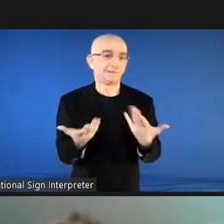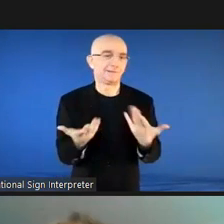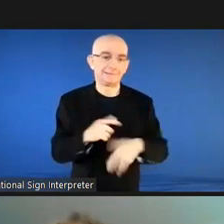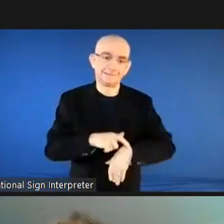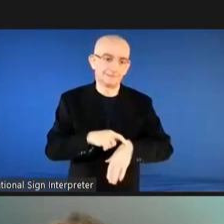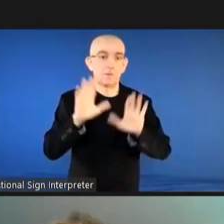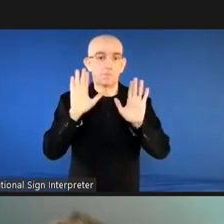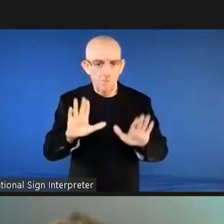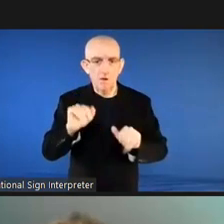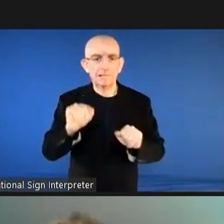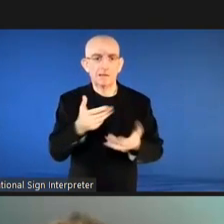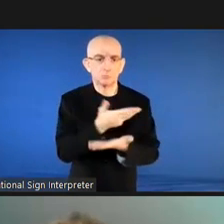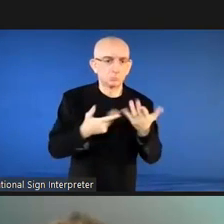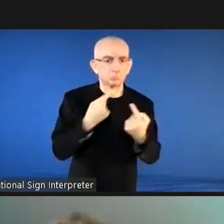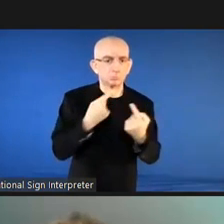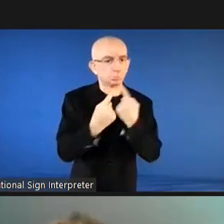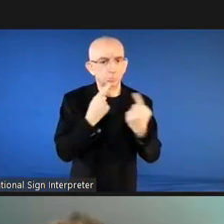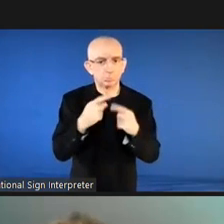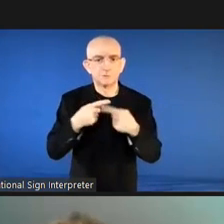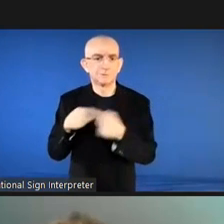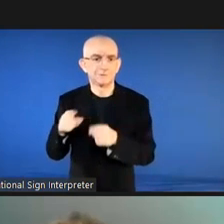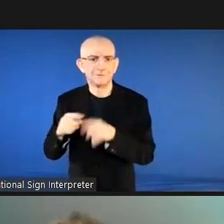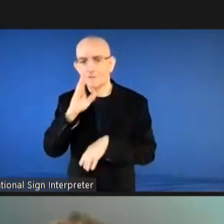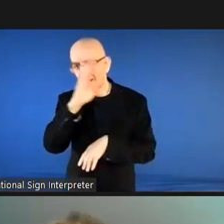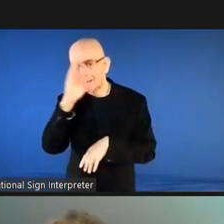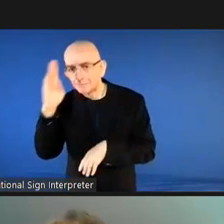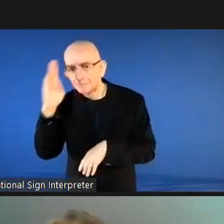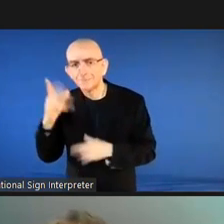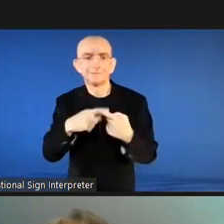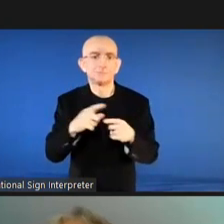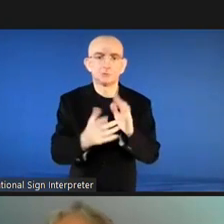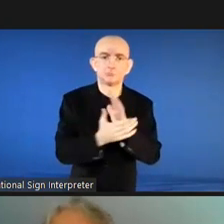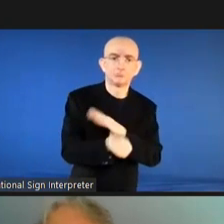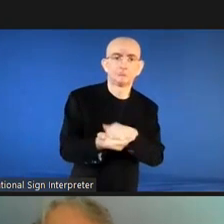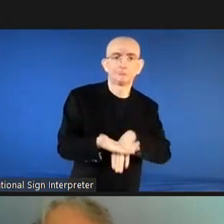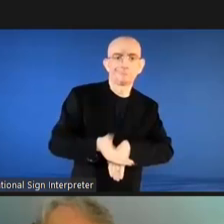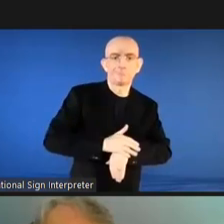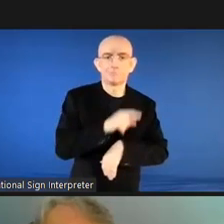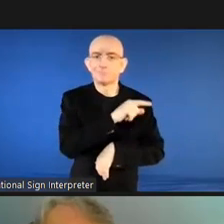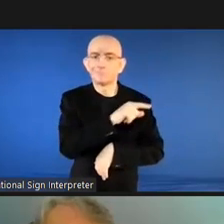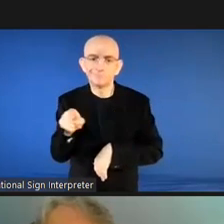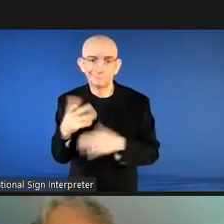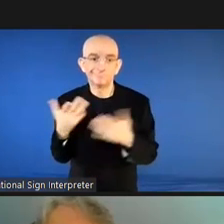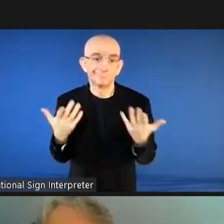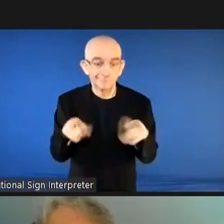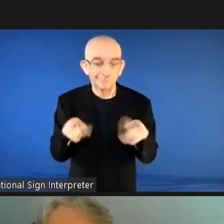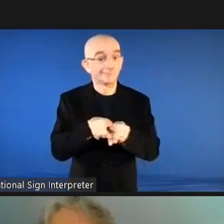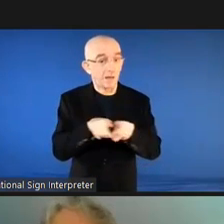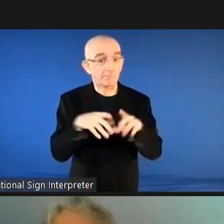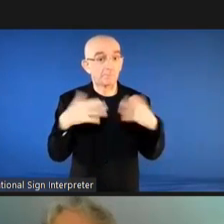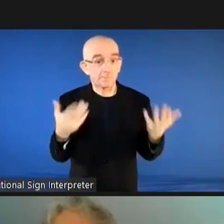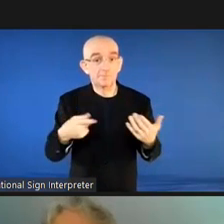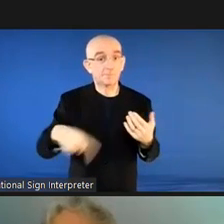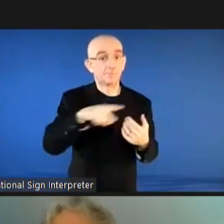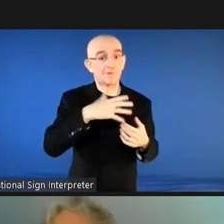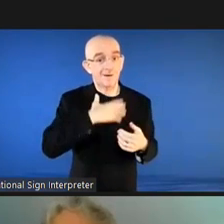things like that. Equally, if you'd like to get in touch about collaboration around training and the training offer that Deaf Child